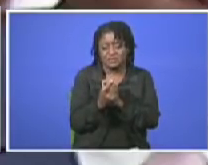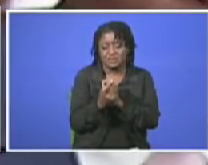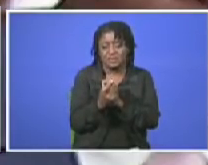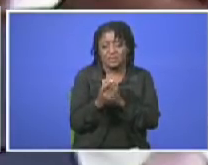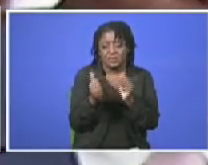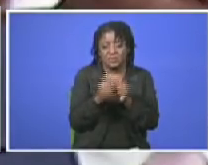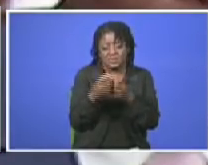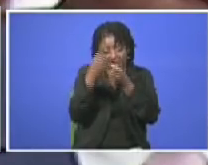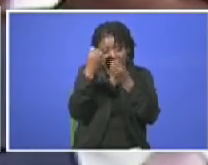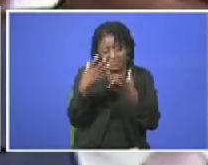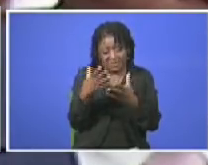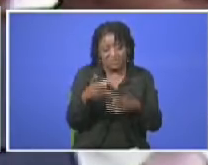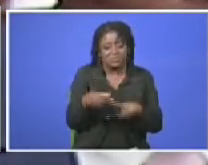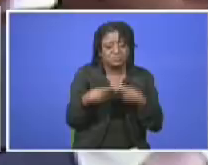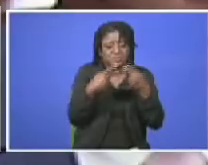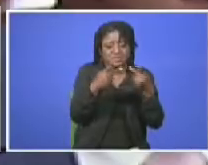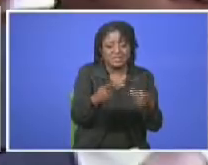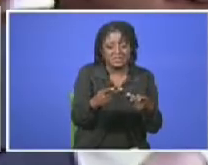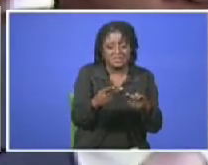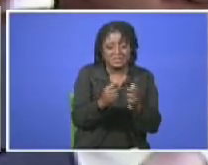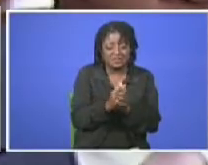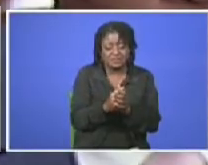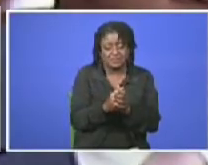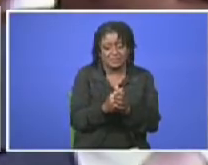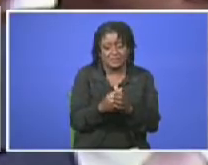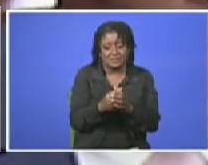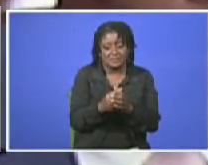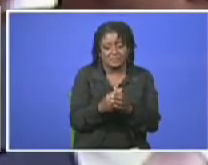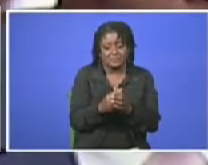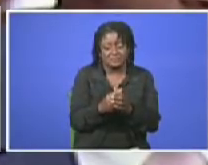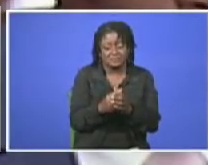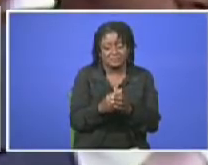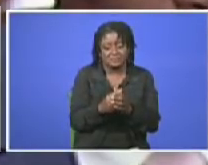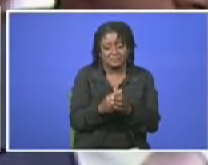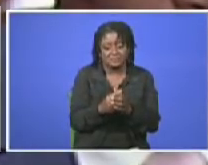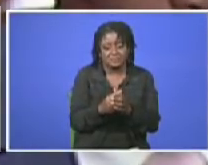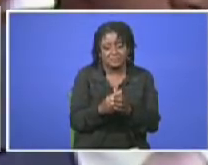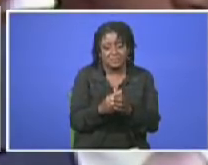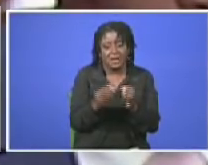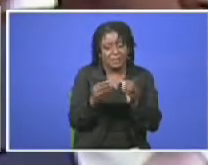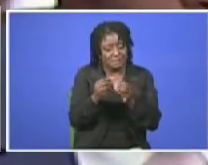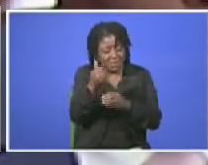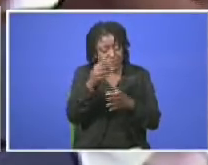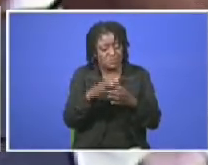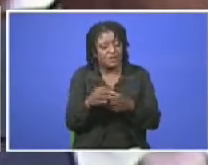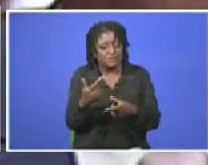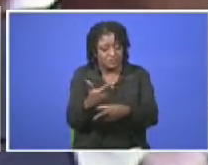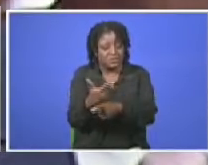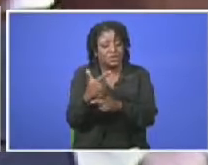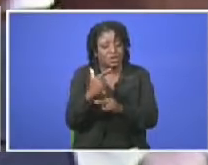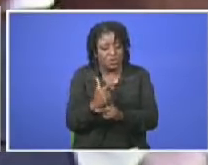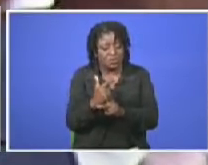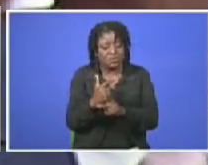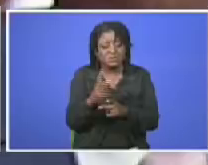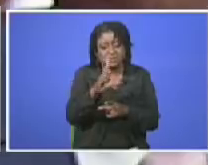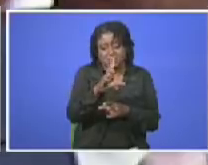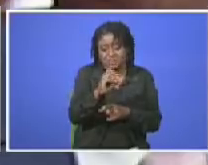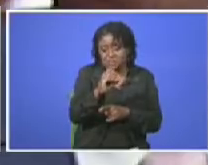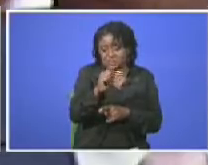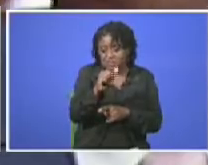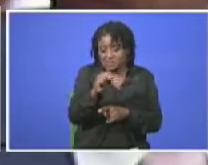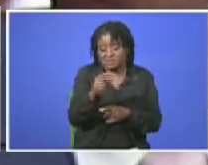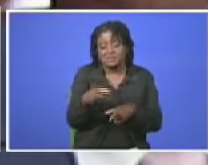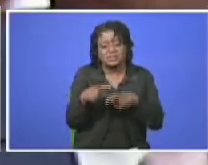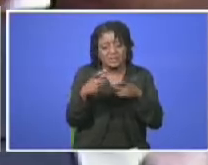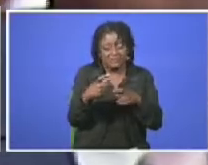presenting. Substantiate that the majority of the loans granted by the Mortgage Corporation,